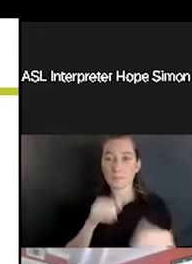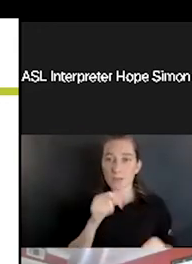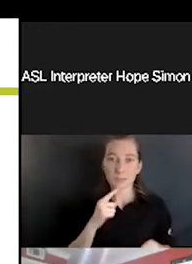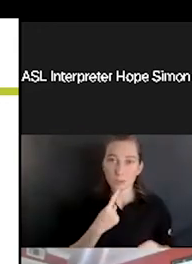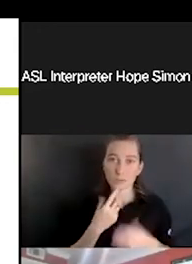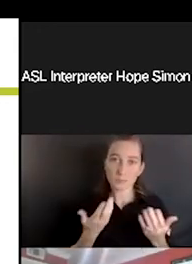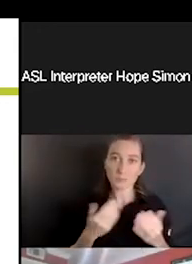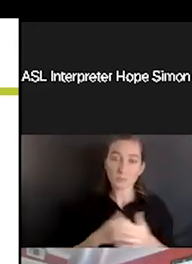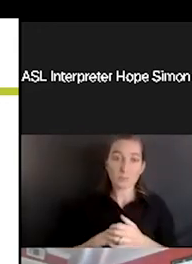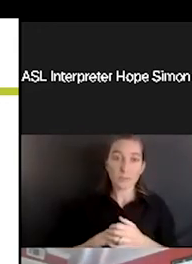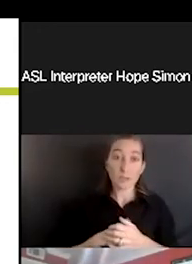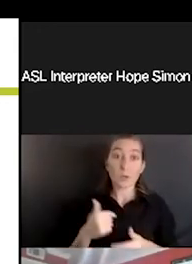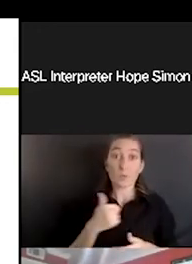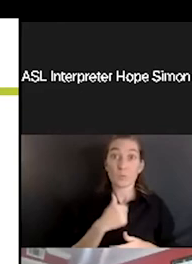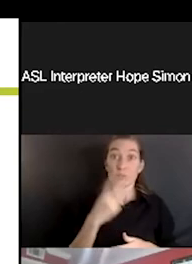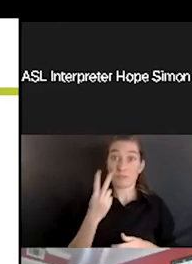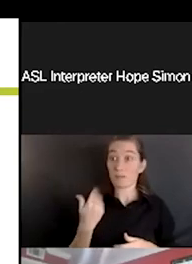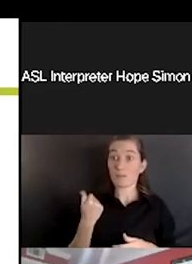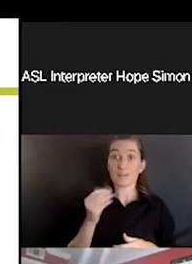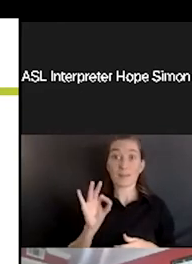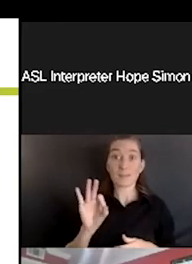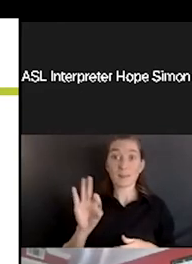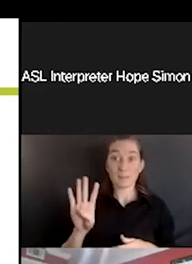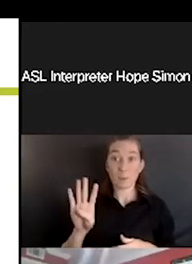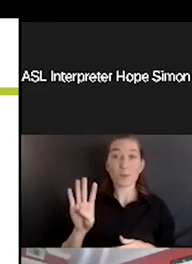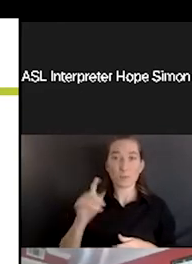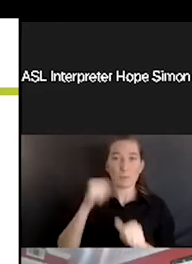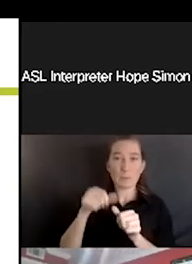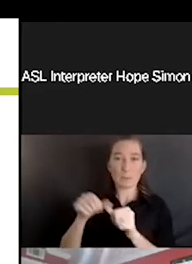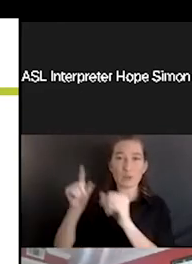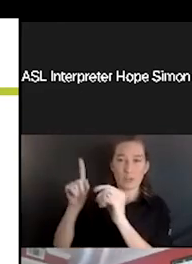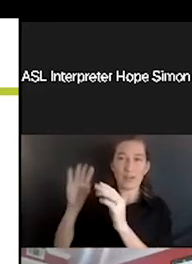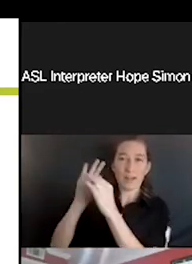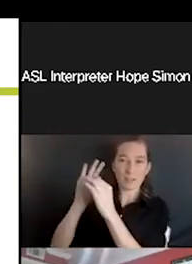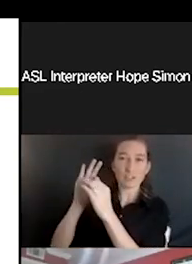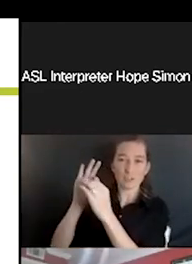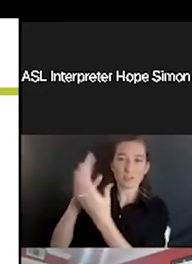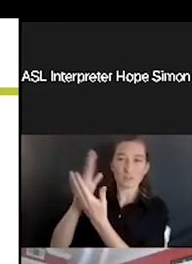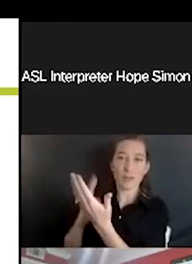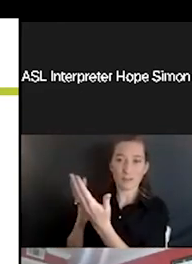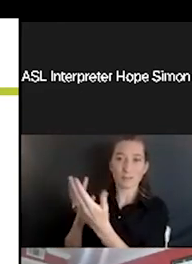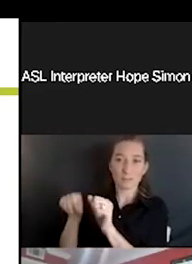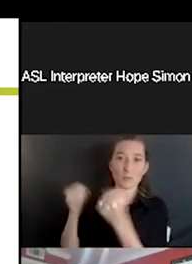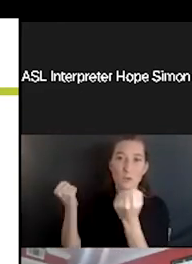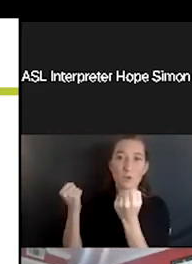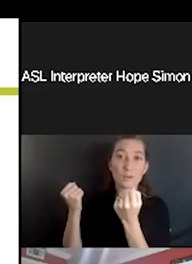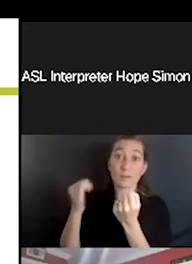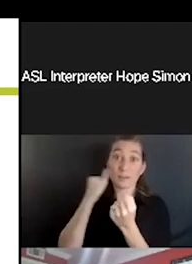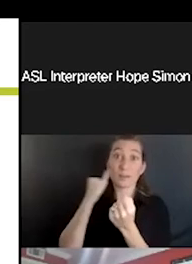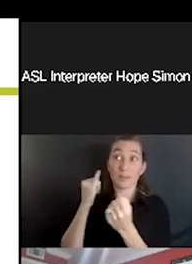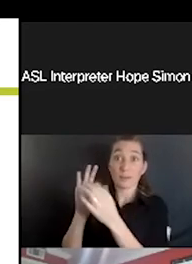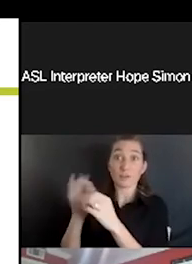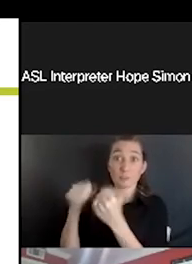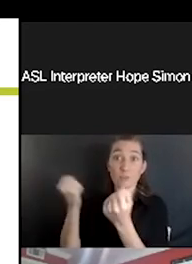in 94 is that the connections broke. If you break enough connections, yes, the building can suffer significantly.